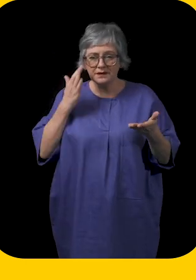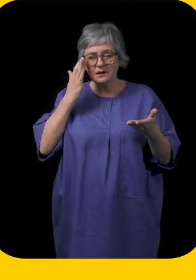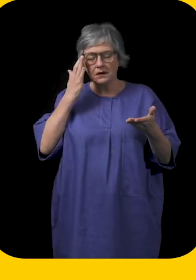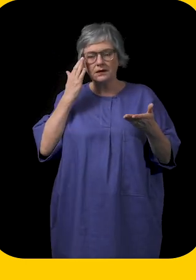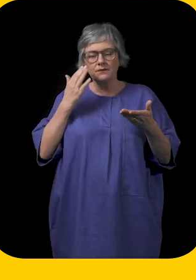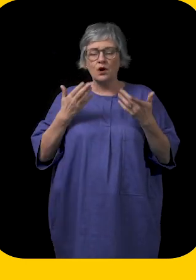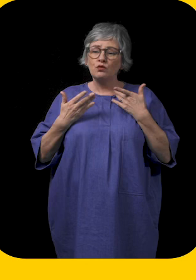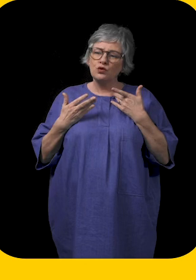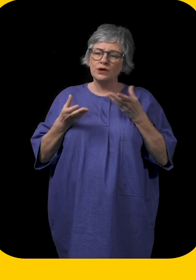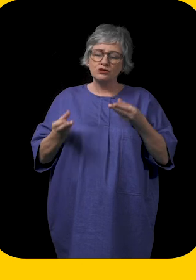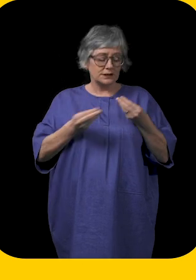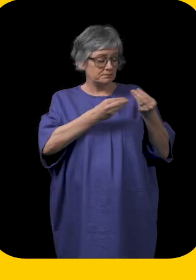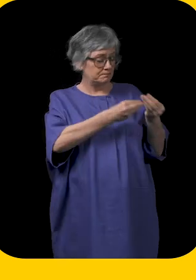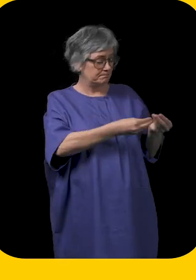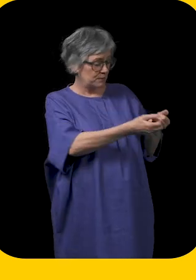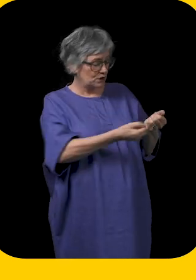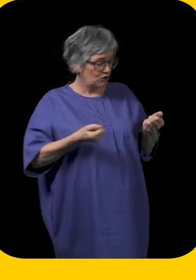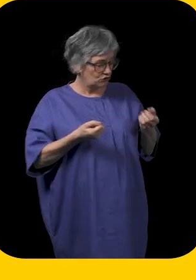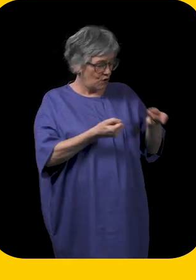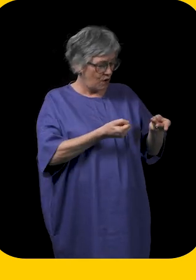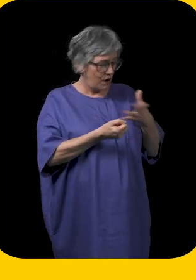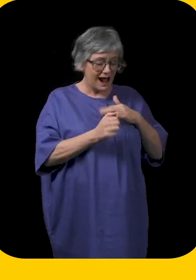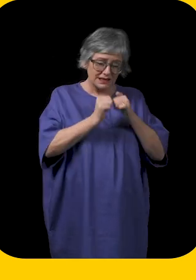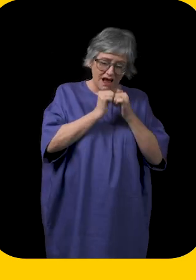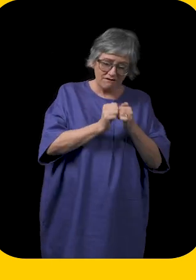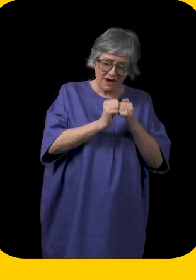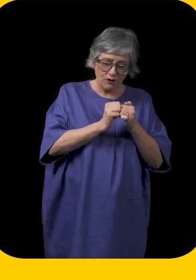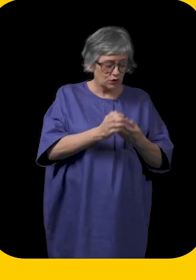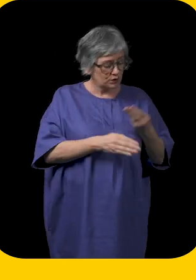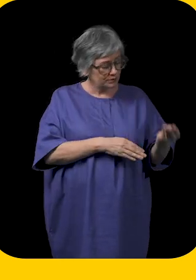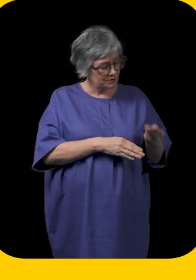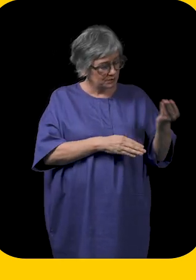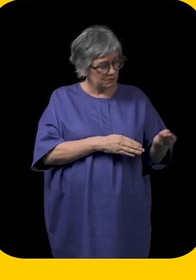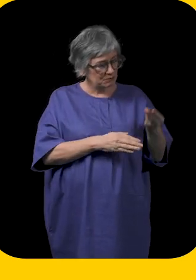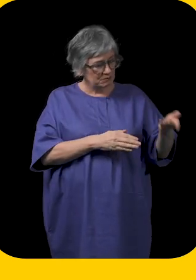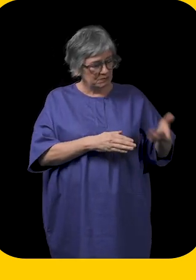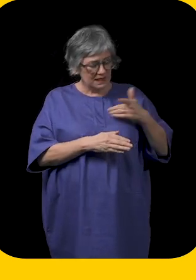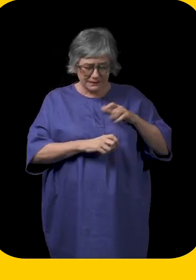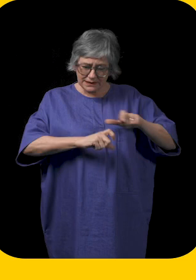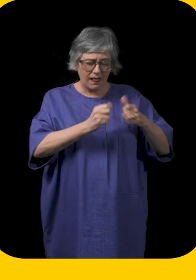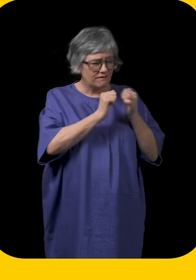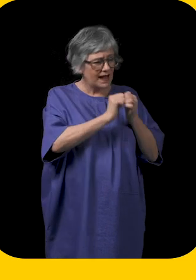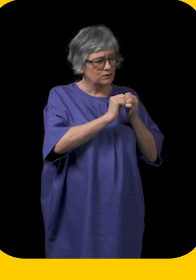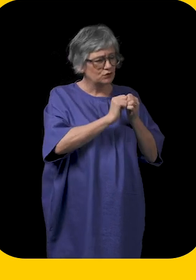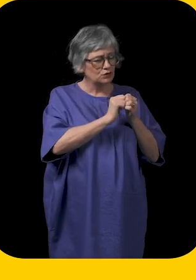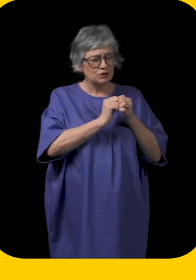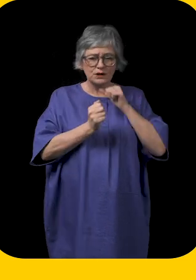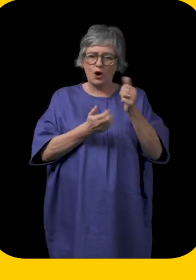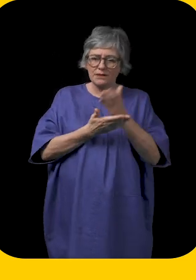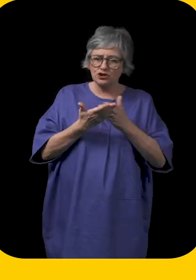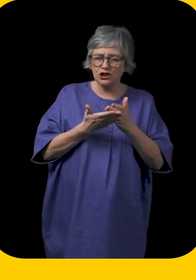have to. You don't have to share it if you don't want to. You can sit on it. You can put it in a drawer. Like, something's value doesn't lie in only ever being